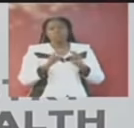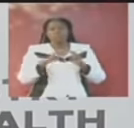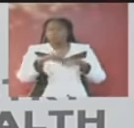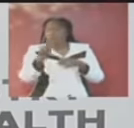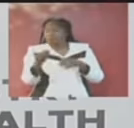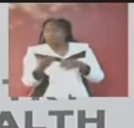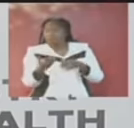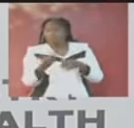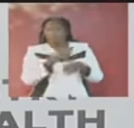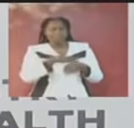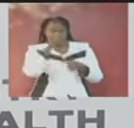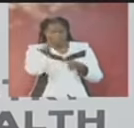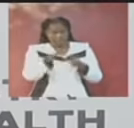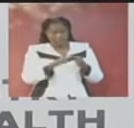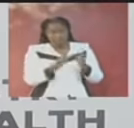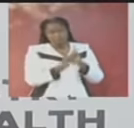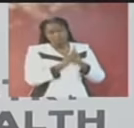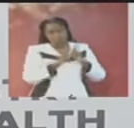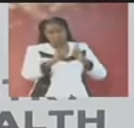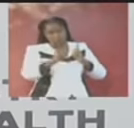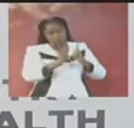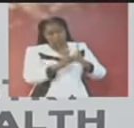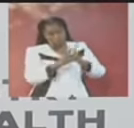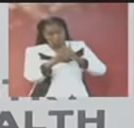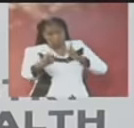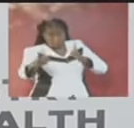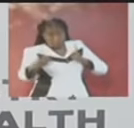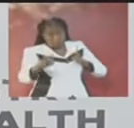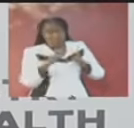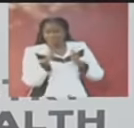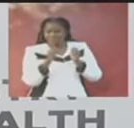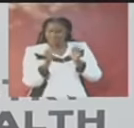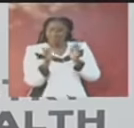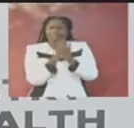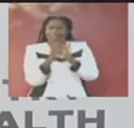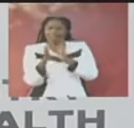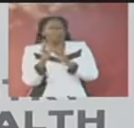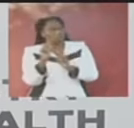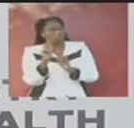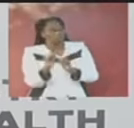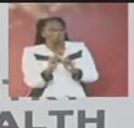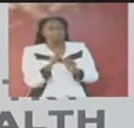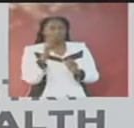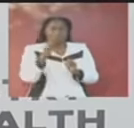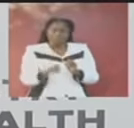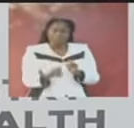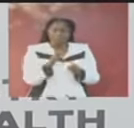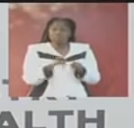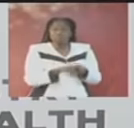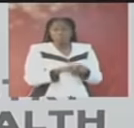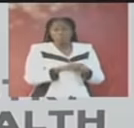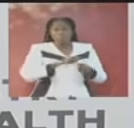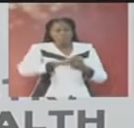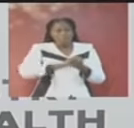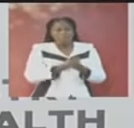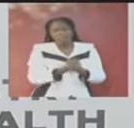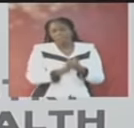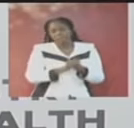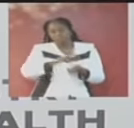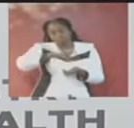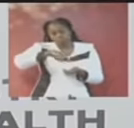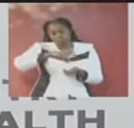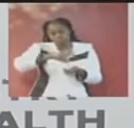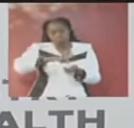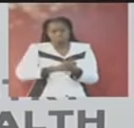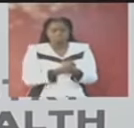be exercised. Hand washing and sanitization are also essential in decreasing the